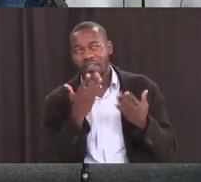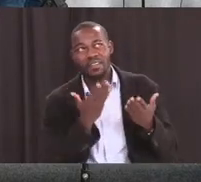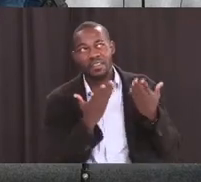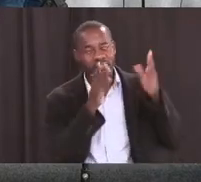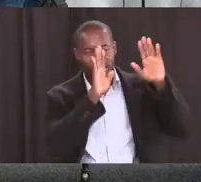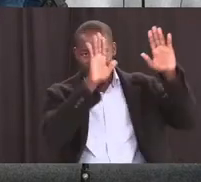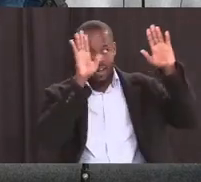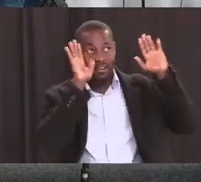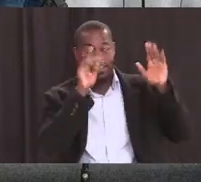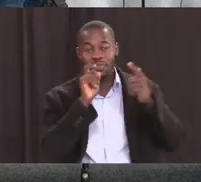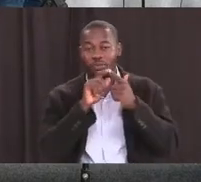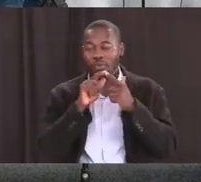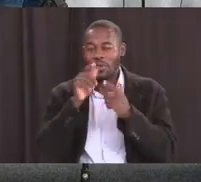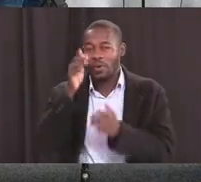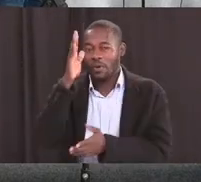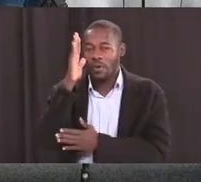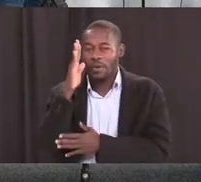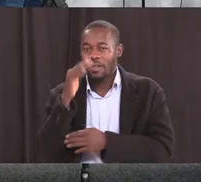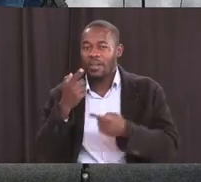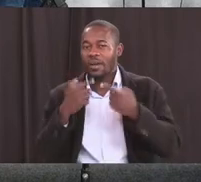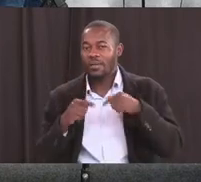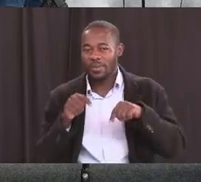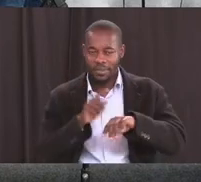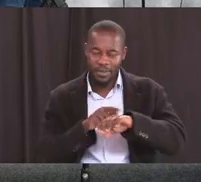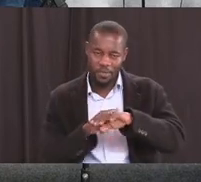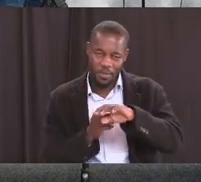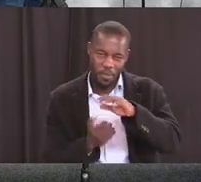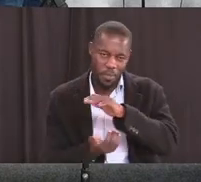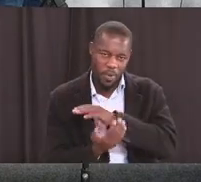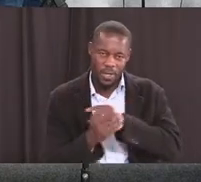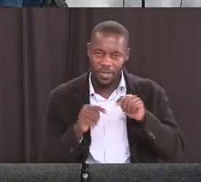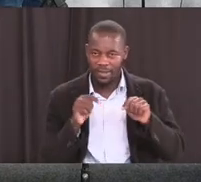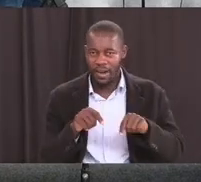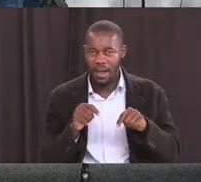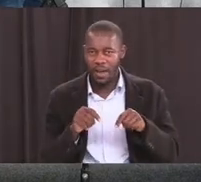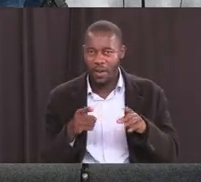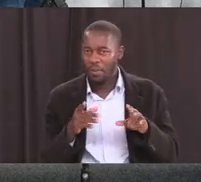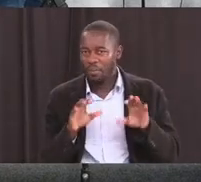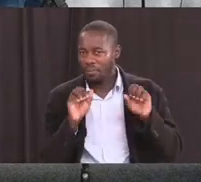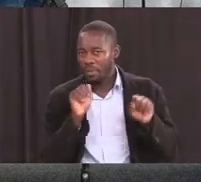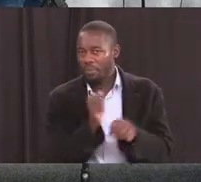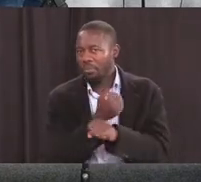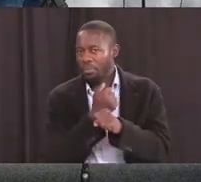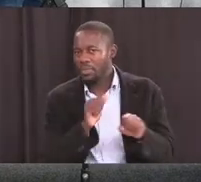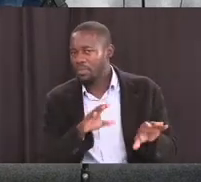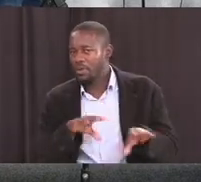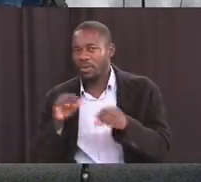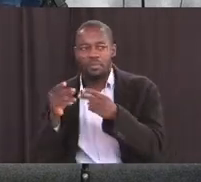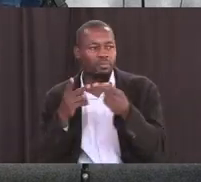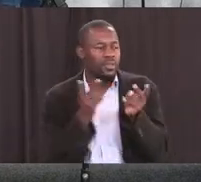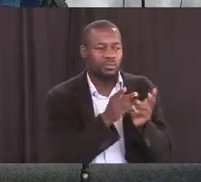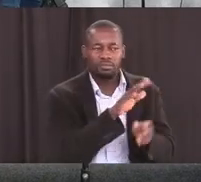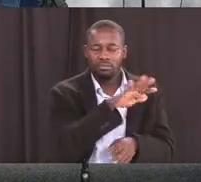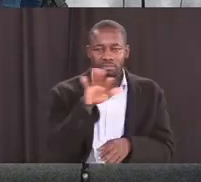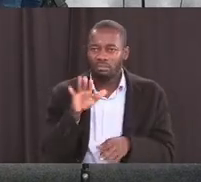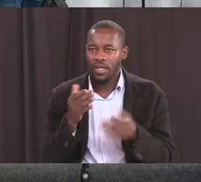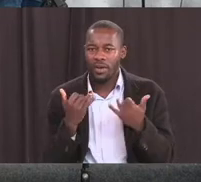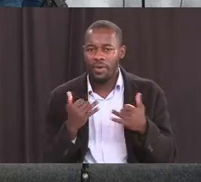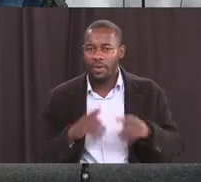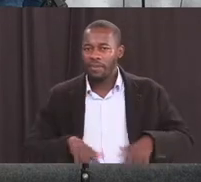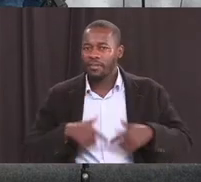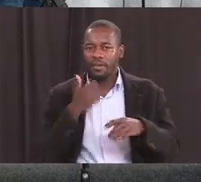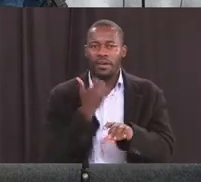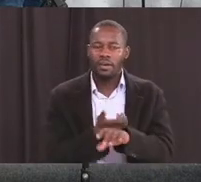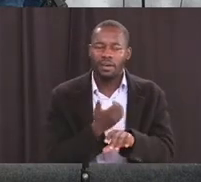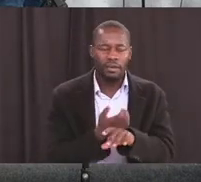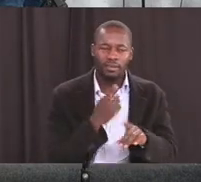confusion. We come to you this morning, where else can we go? You have the words of life. For some of us going through a hard time this morning, we still